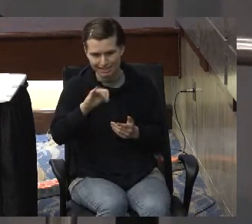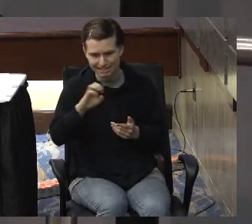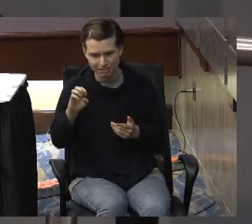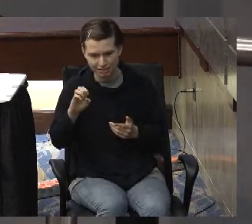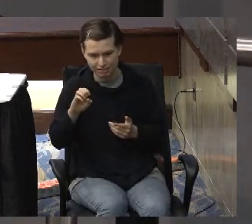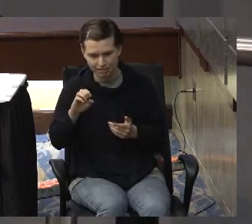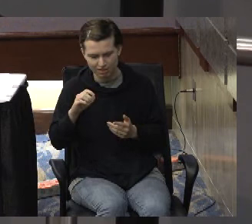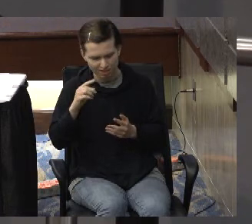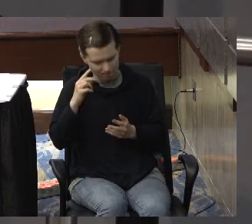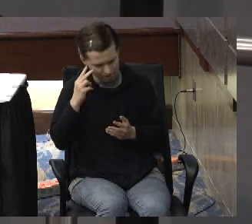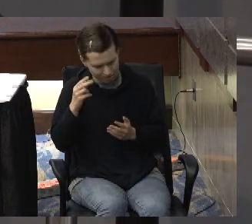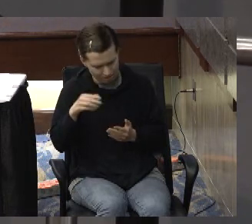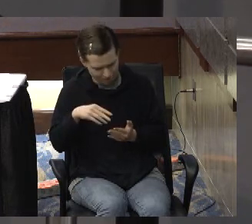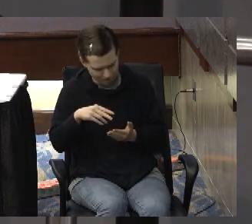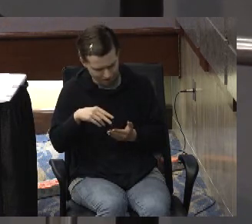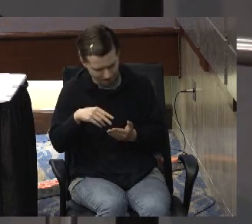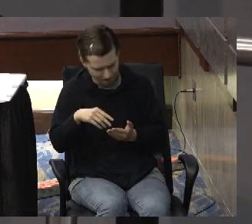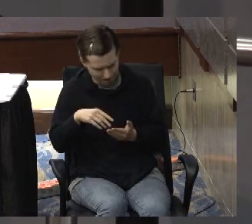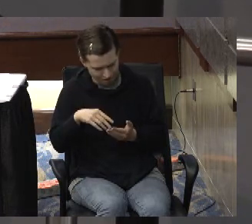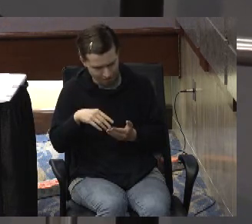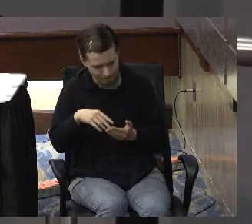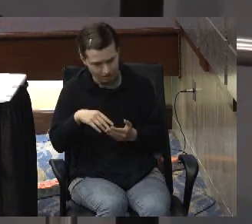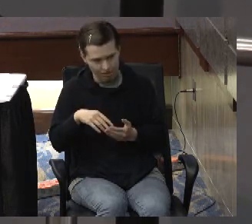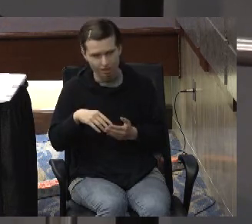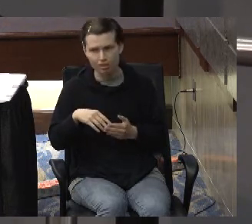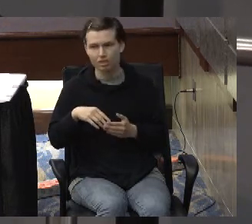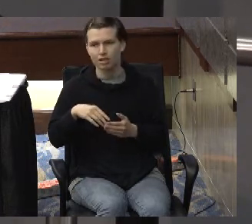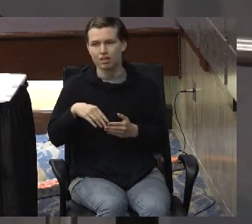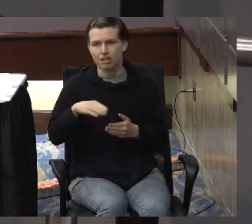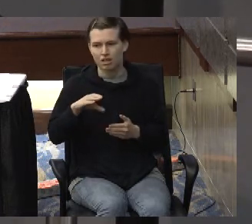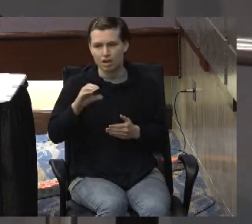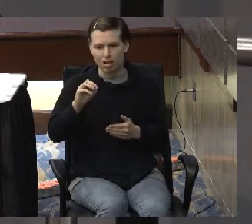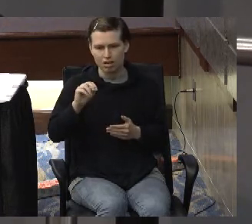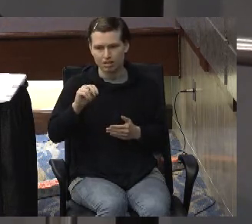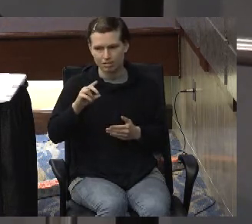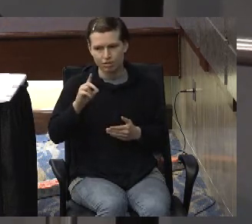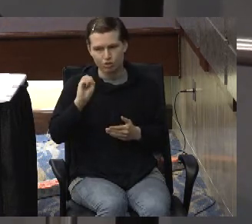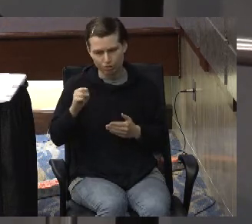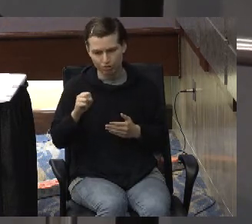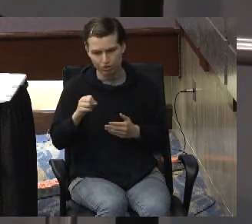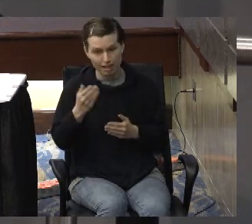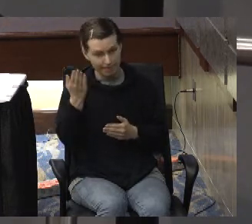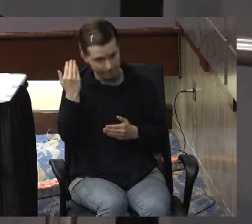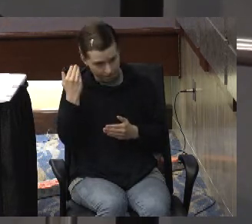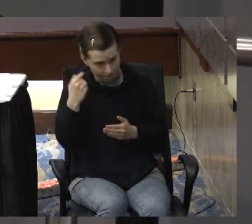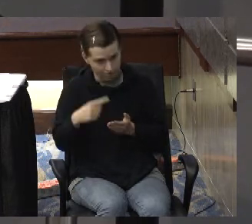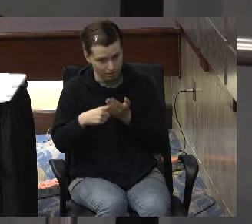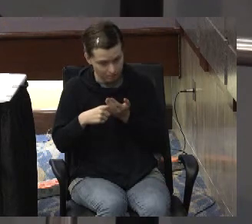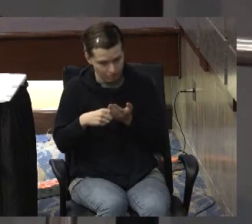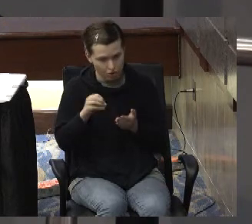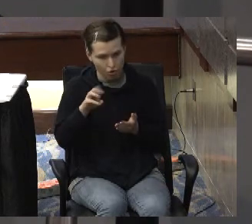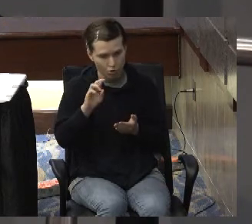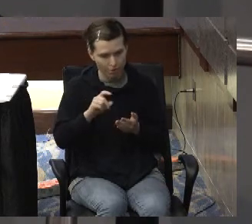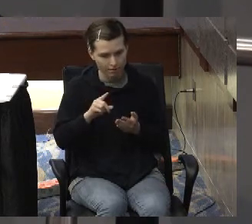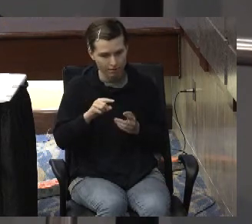let's see if I can find it, the condominiums. We talked last time about, this is ordinance